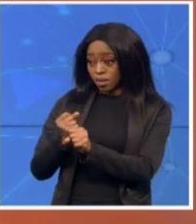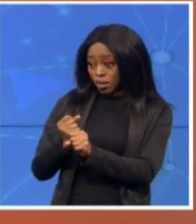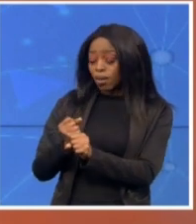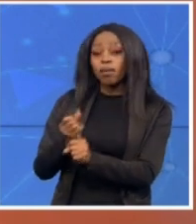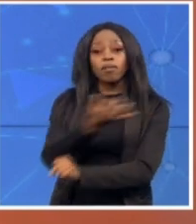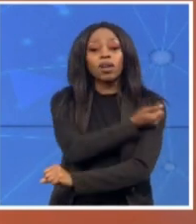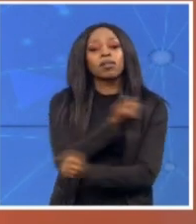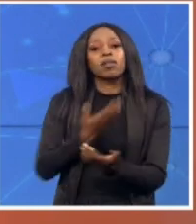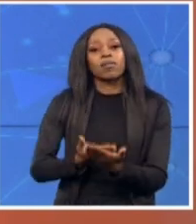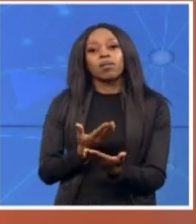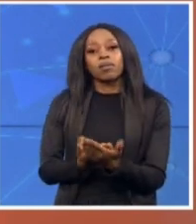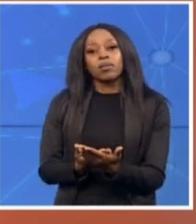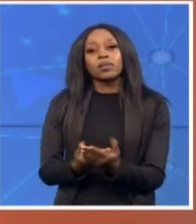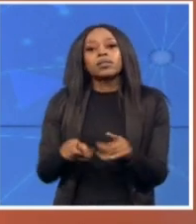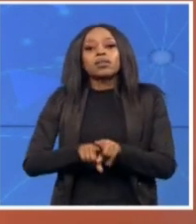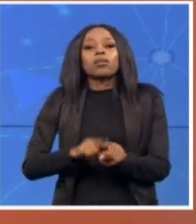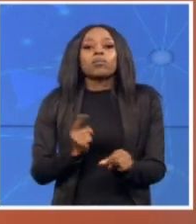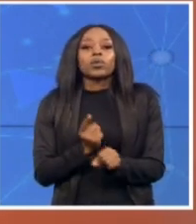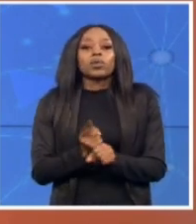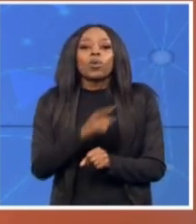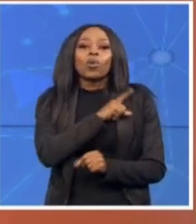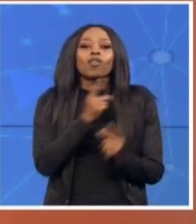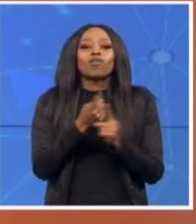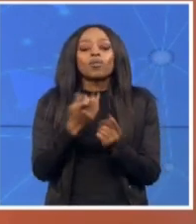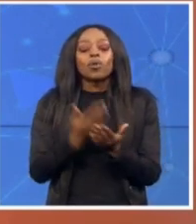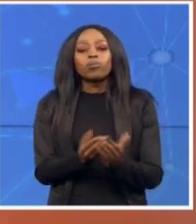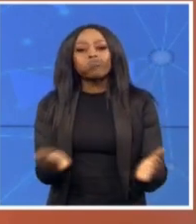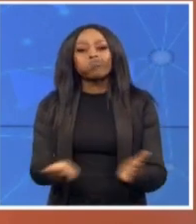able to encourage other health services like the